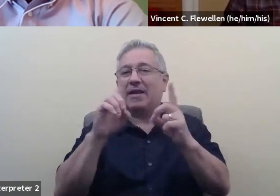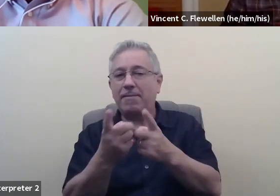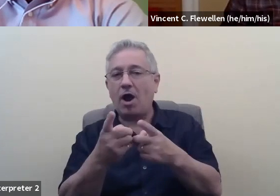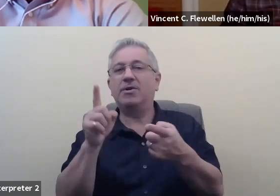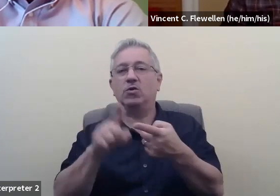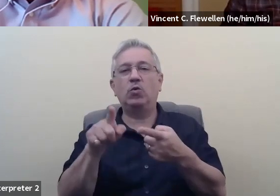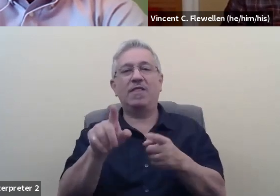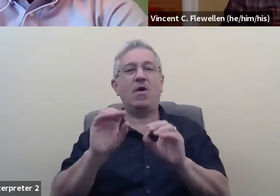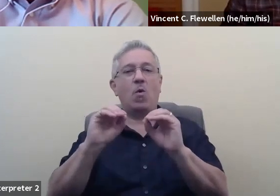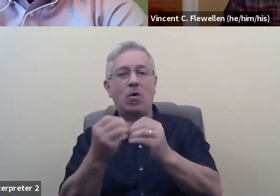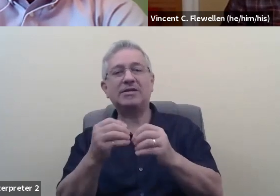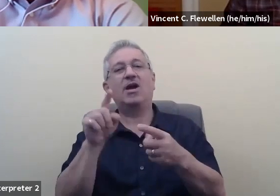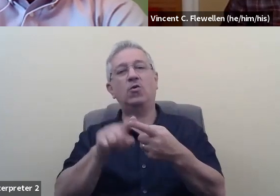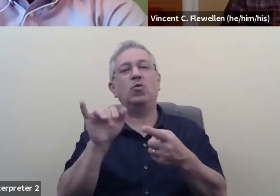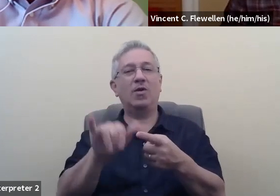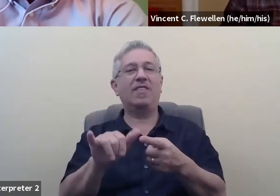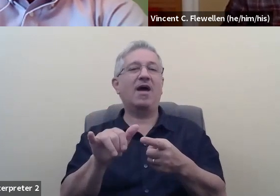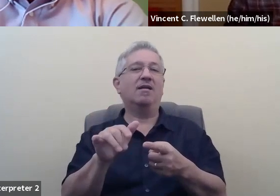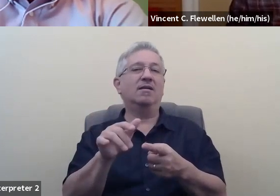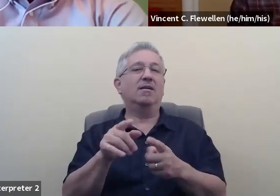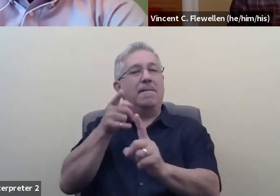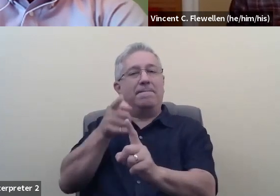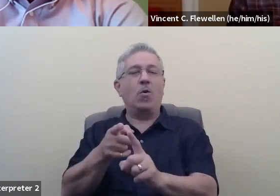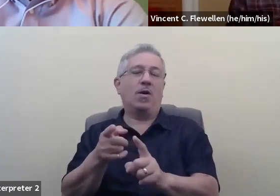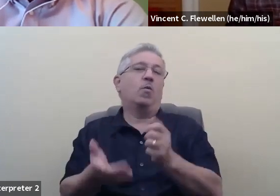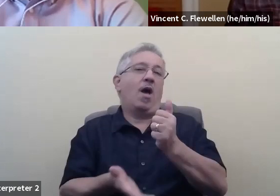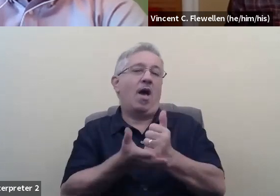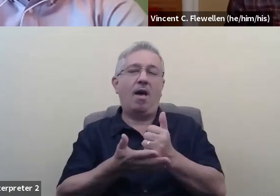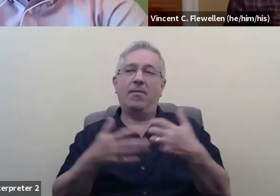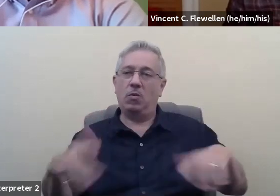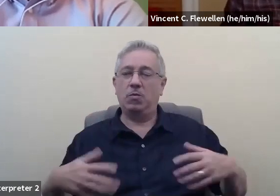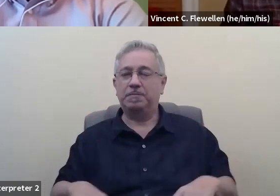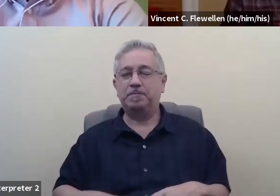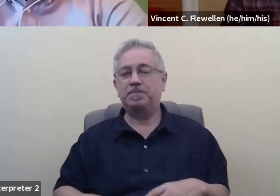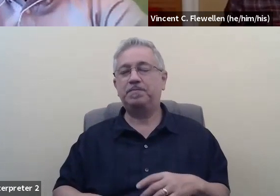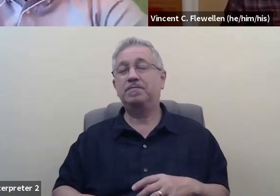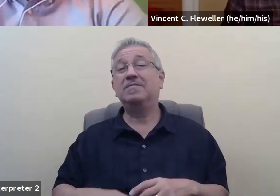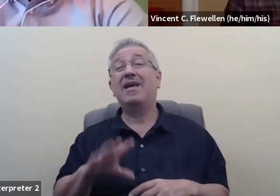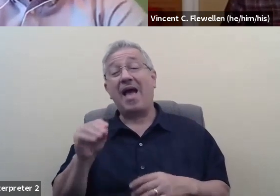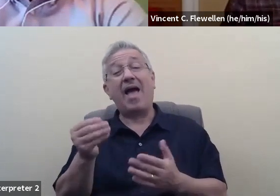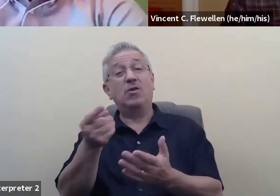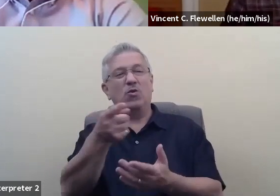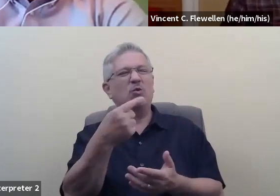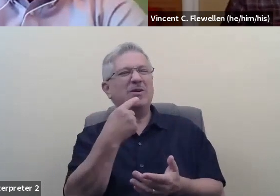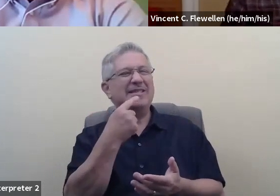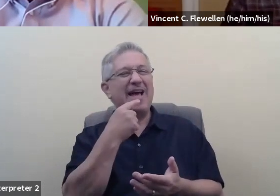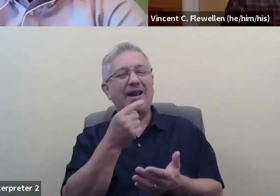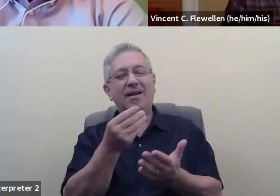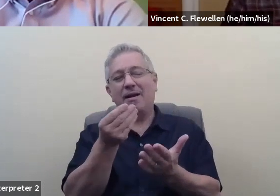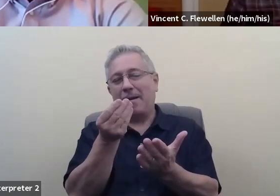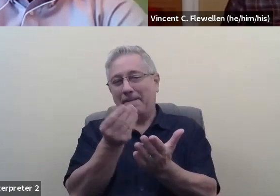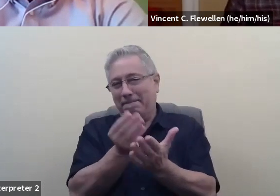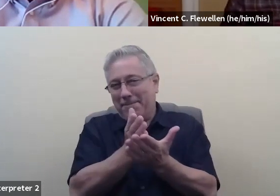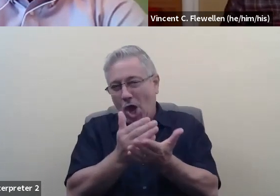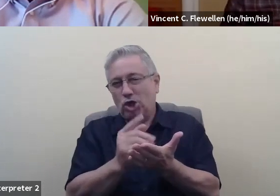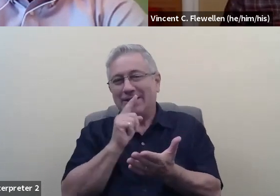There's so many T-shirt worthy comments coming out of this discussion. I love it. Budgeting is a moral document. What was the other one